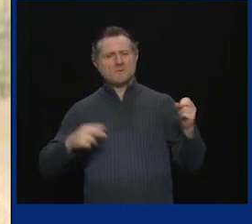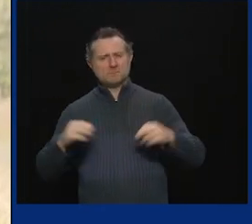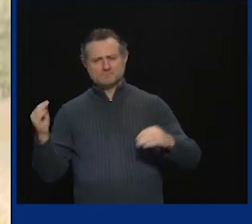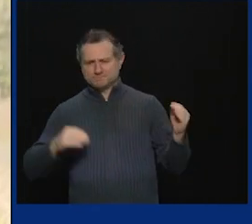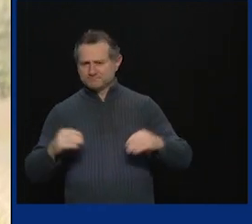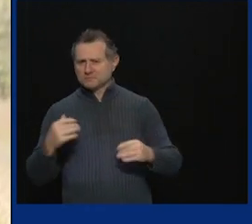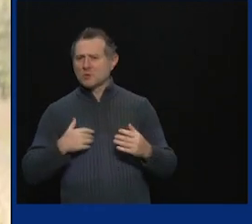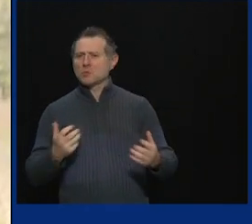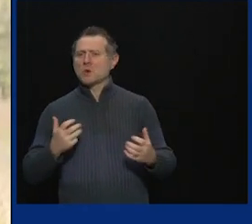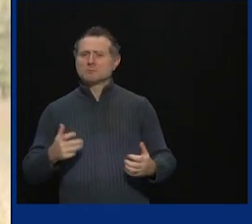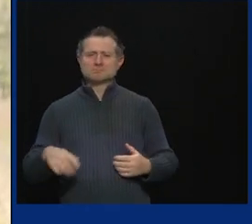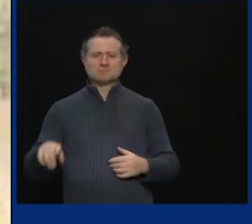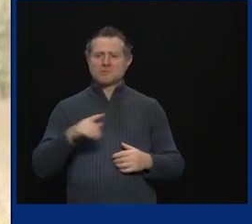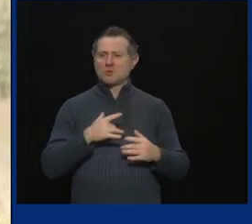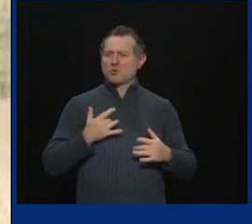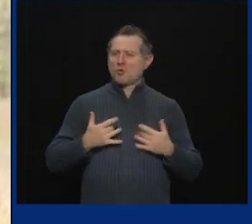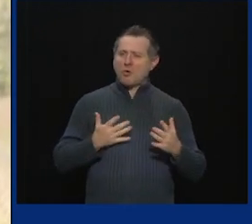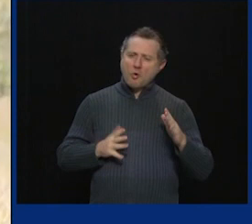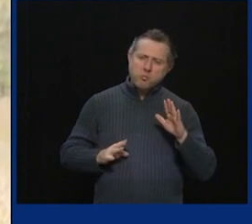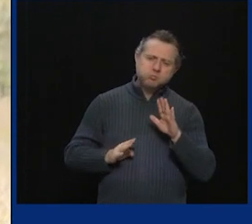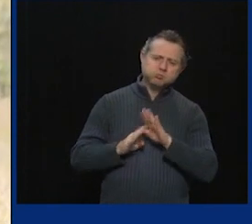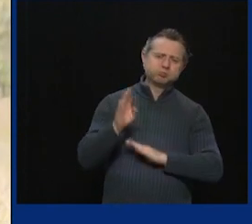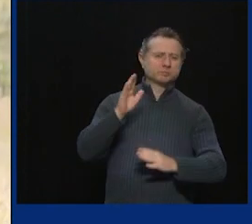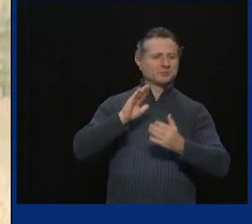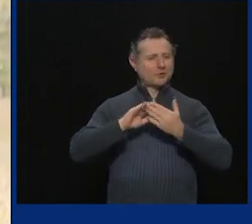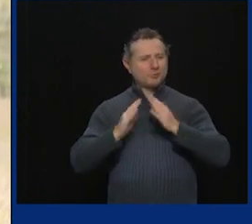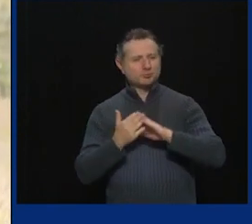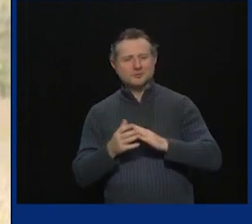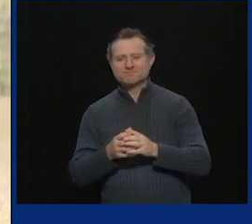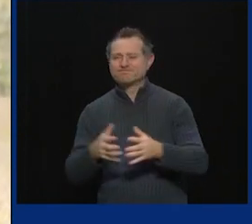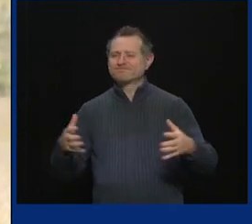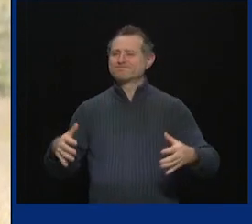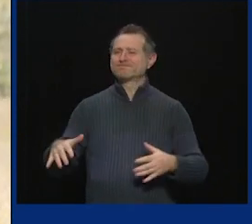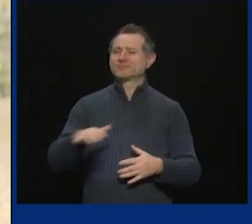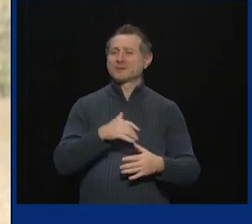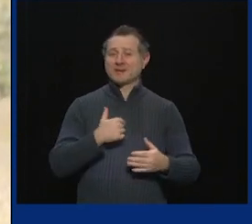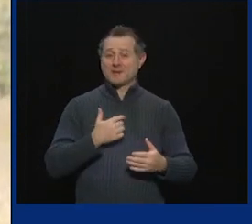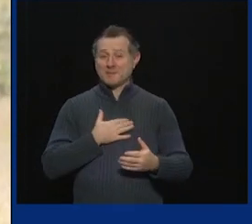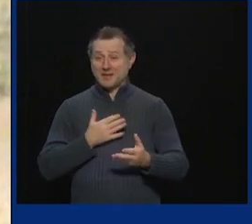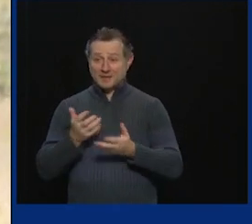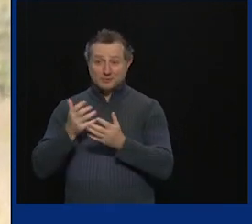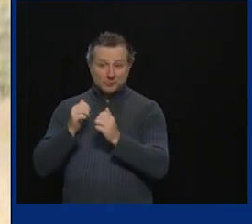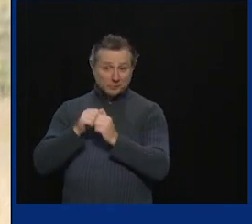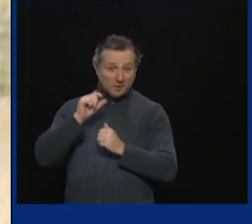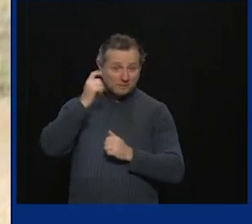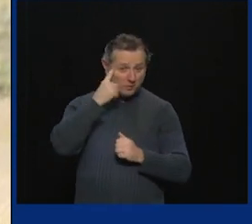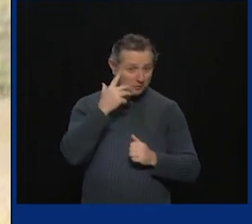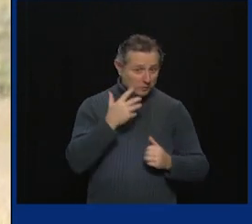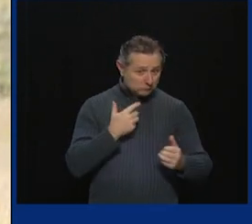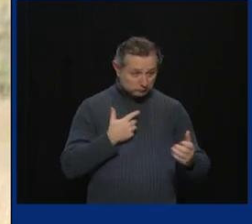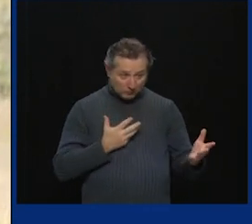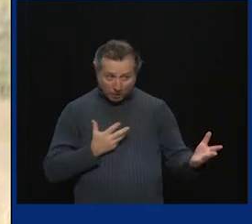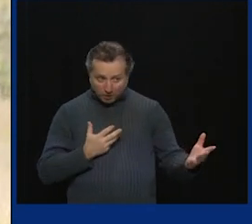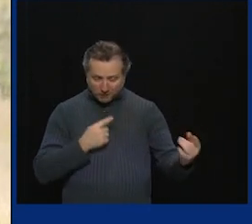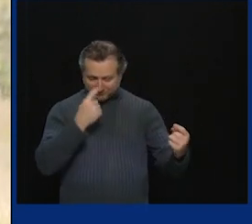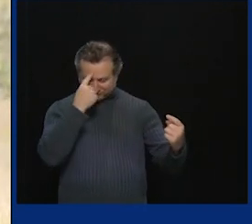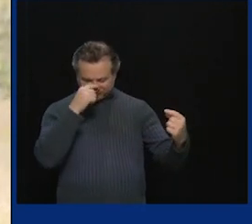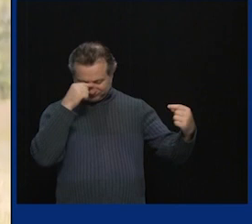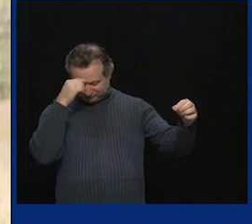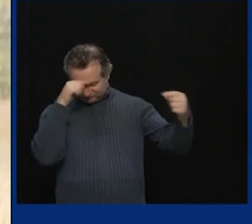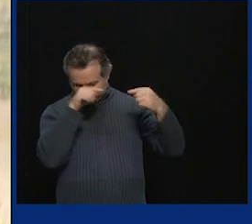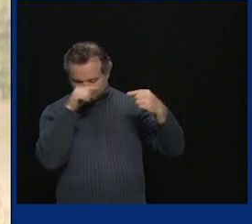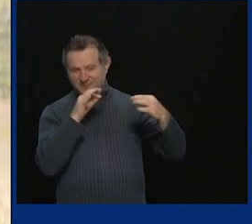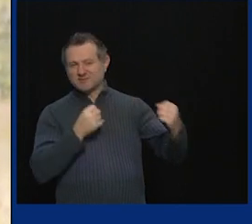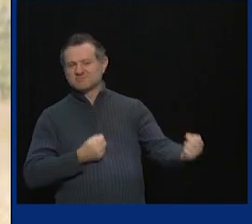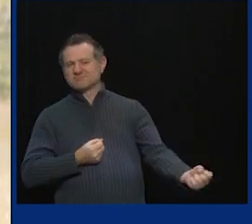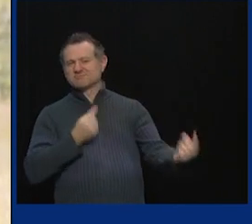community. And from my engagement with the governor, I understand she wants the same thing. She has a commitment to